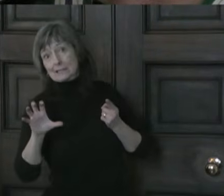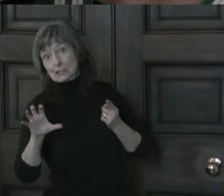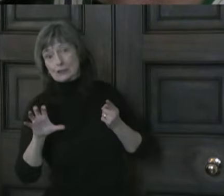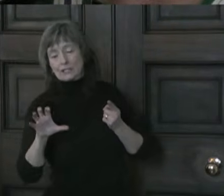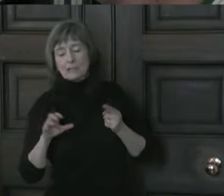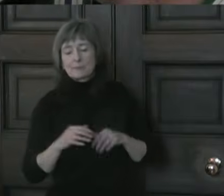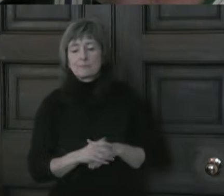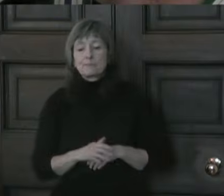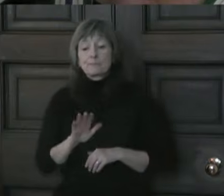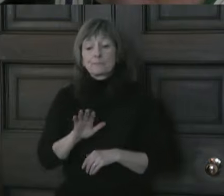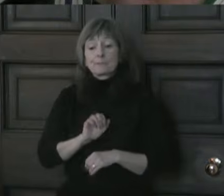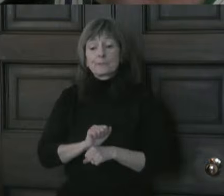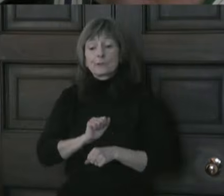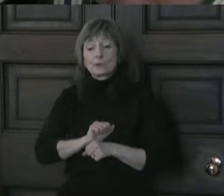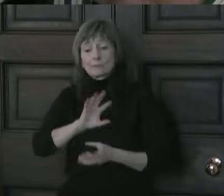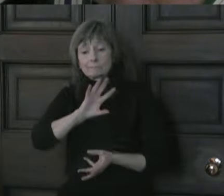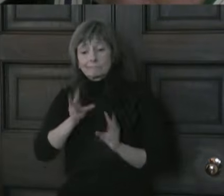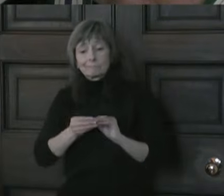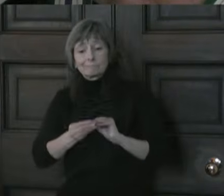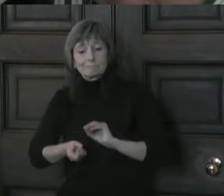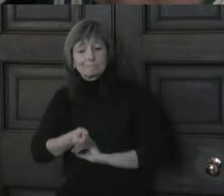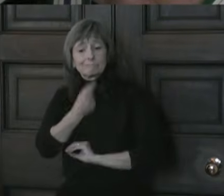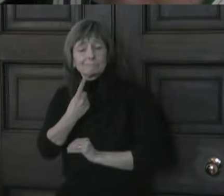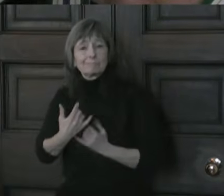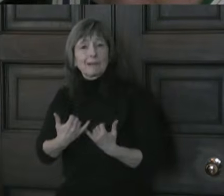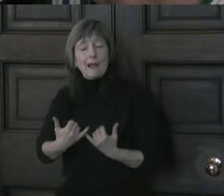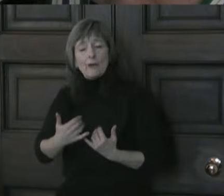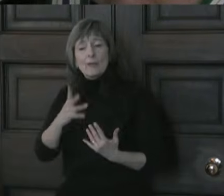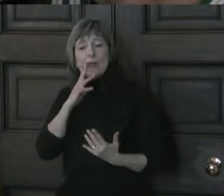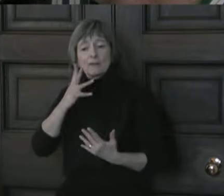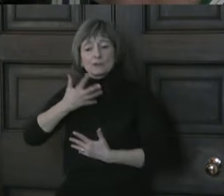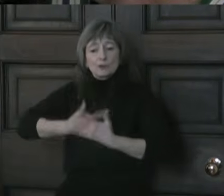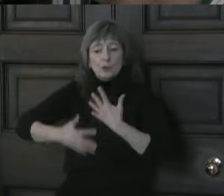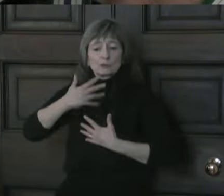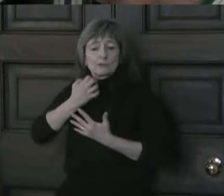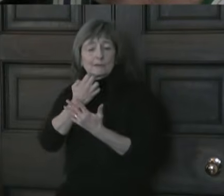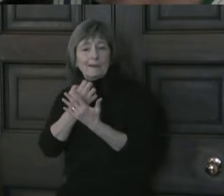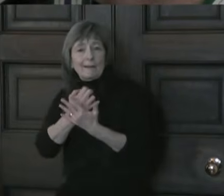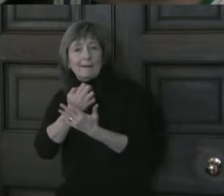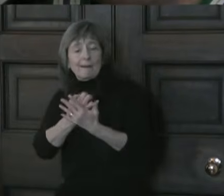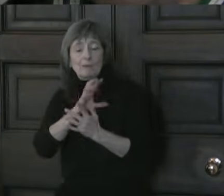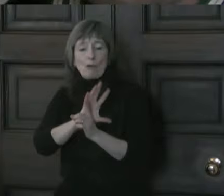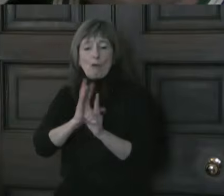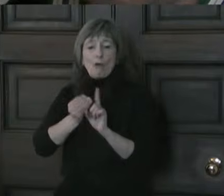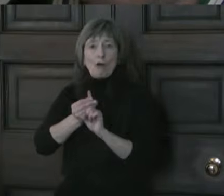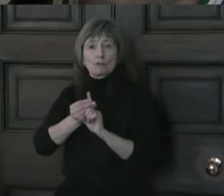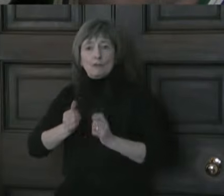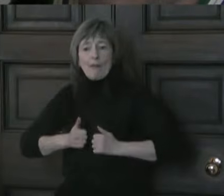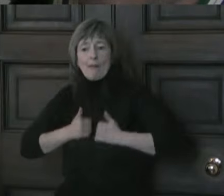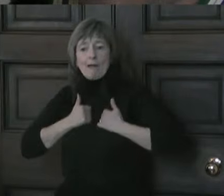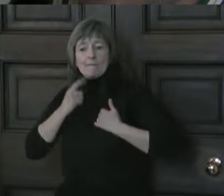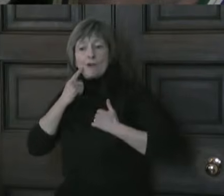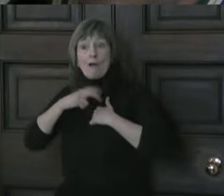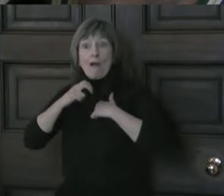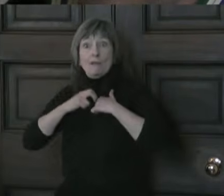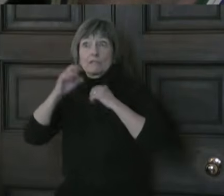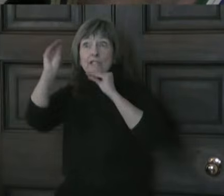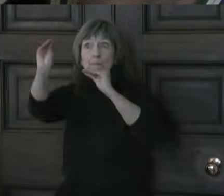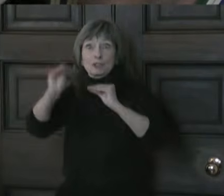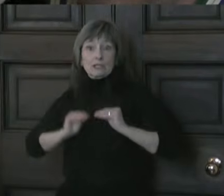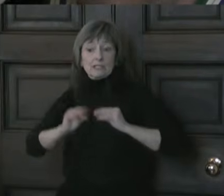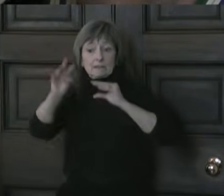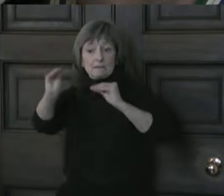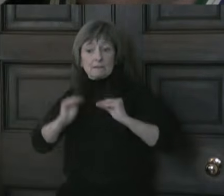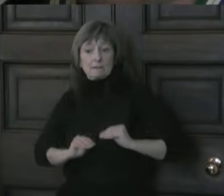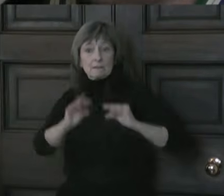has provided a comprehensive understanding of the social, economic, and cultural lives of Irish immigrants and